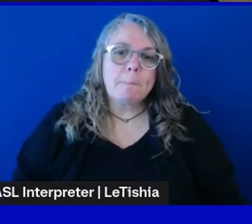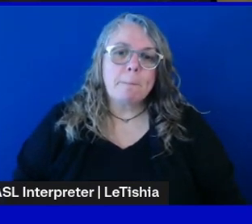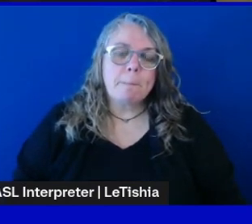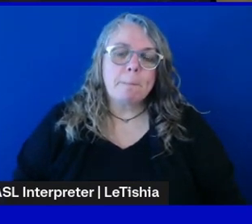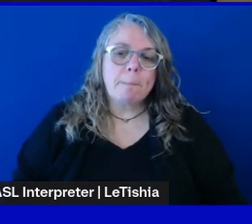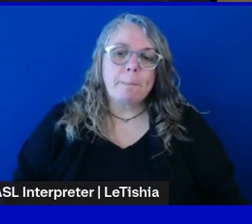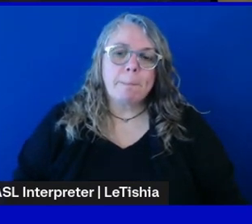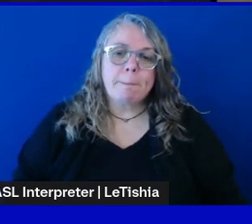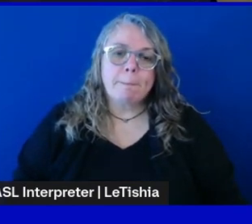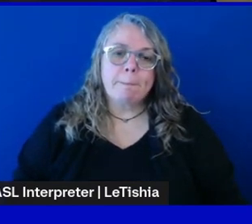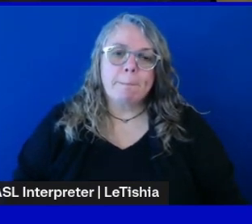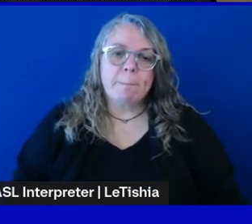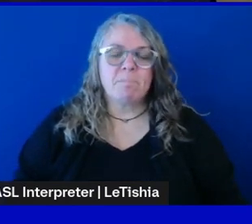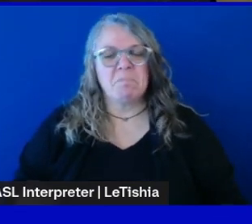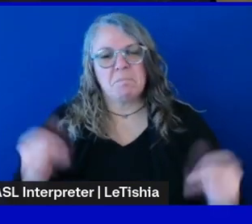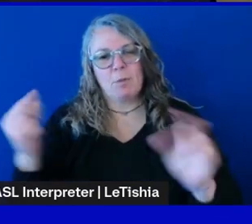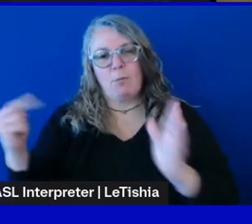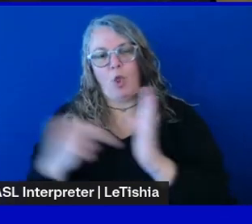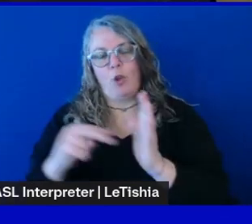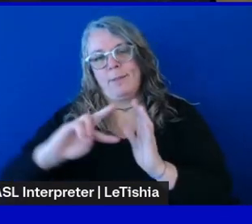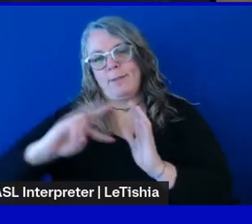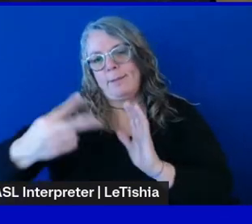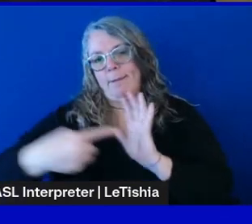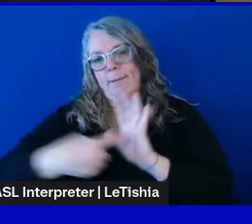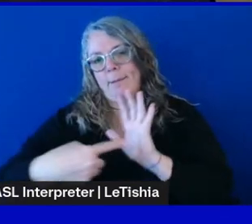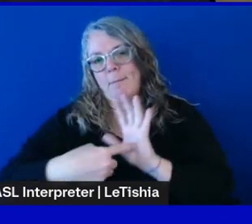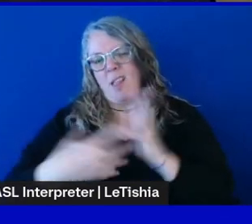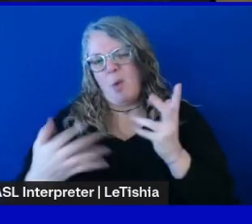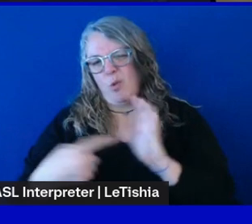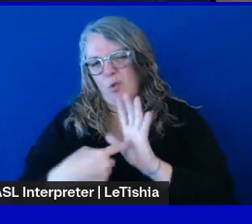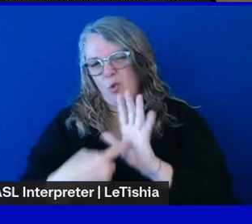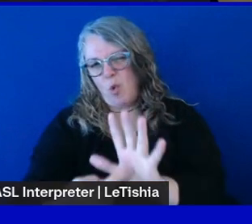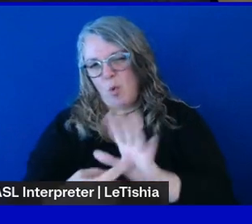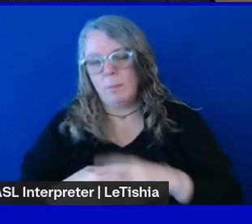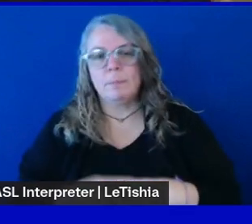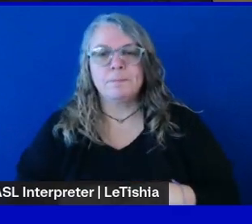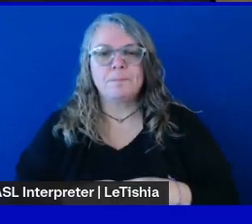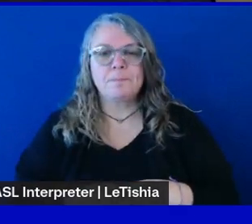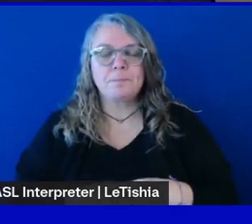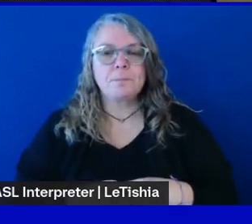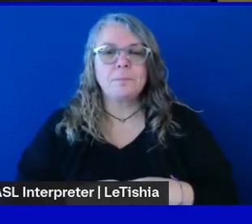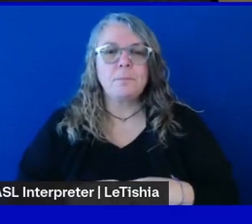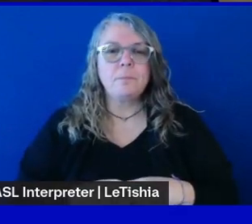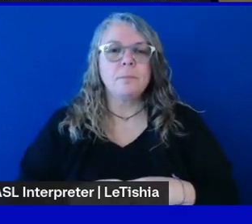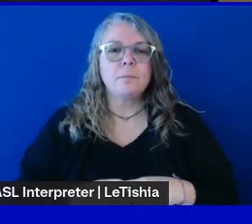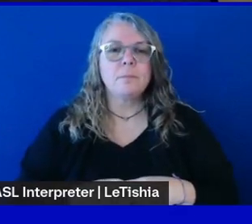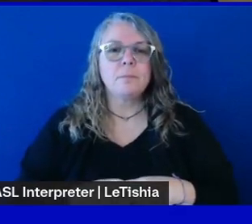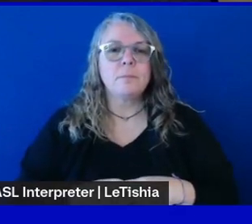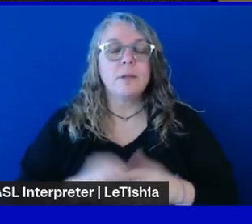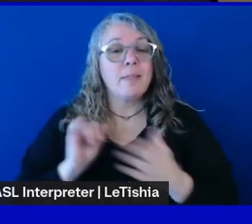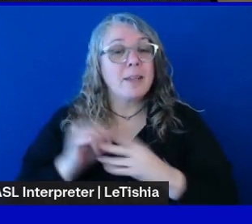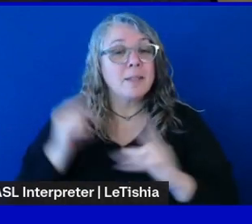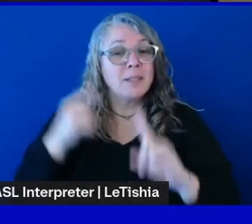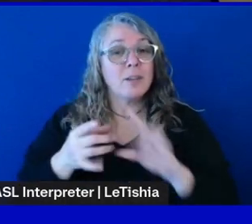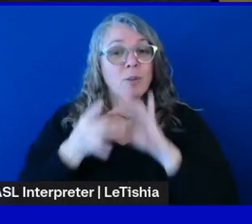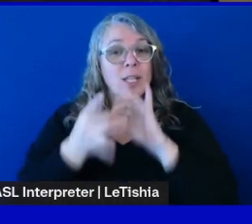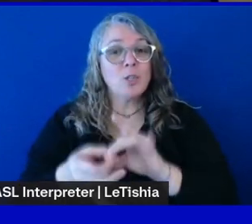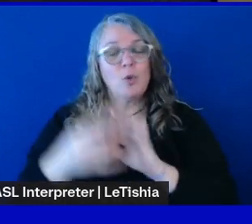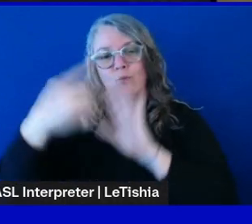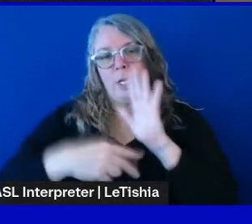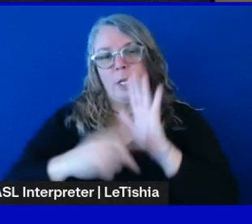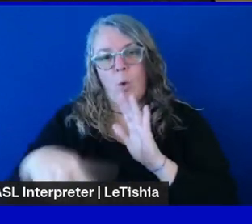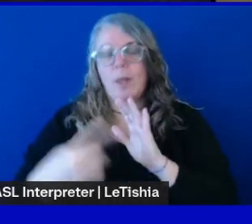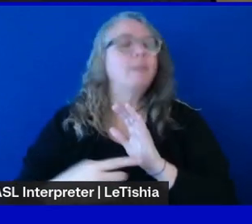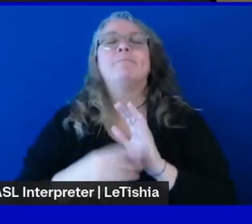So let's quickly have a look at the second example that I want to show you. And the second example is specifically around the